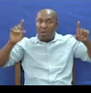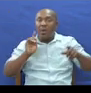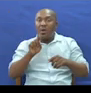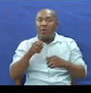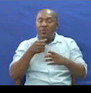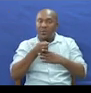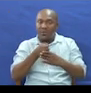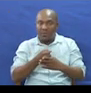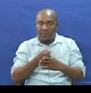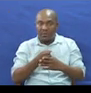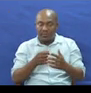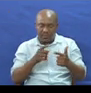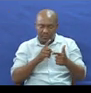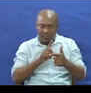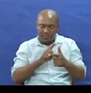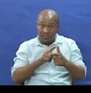What was the cat looking for?